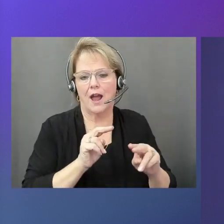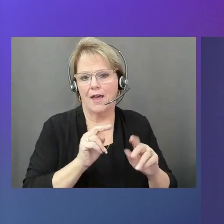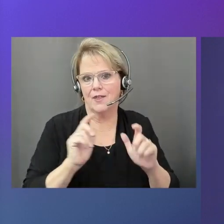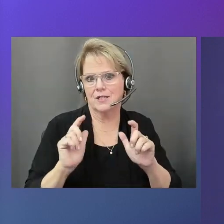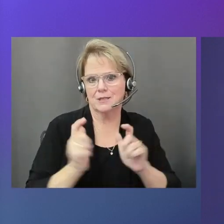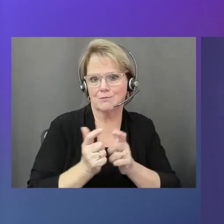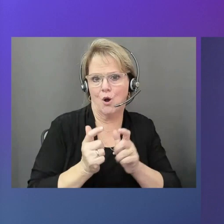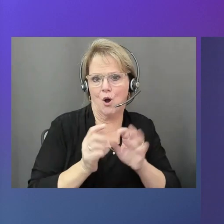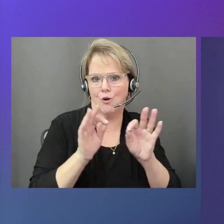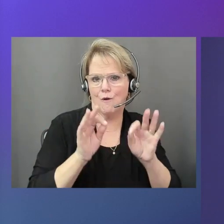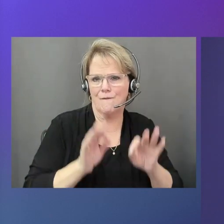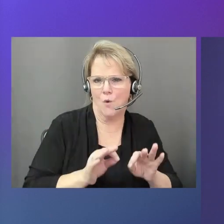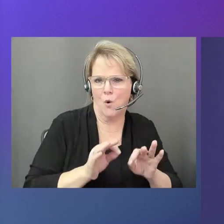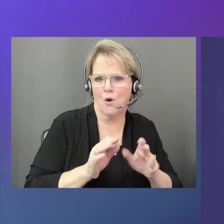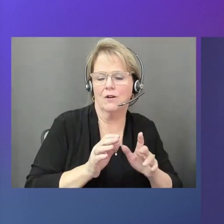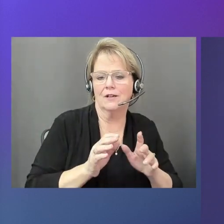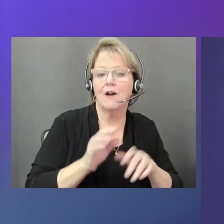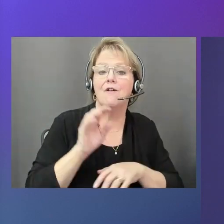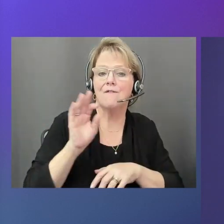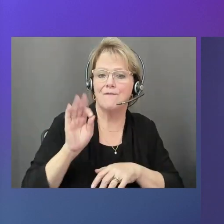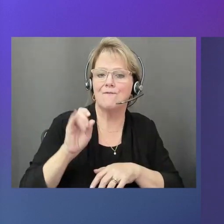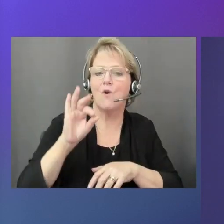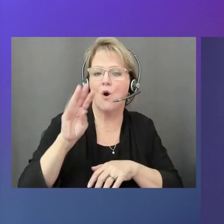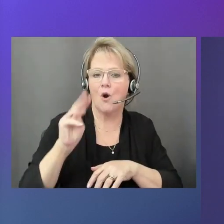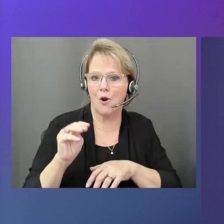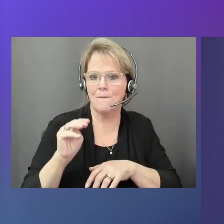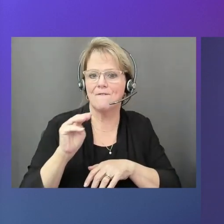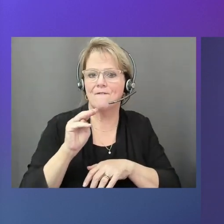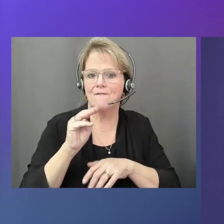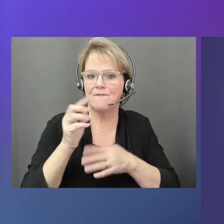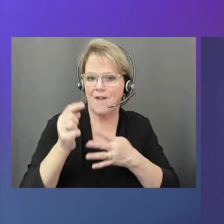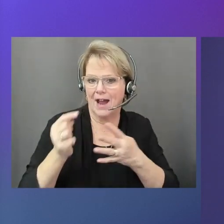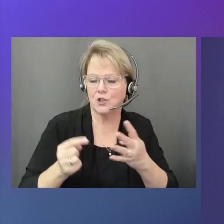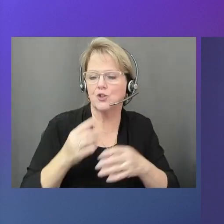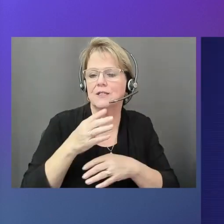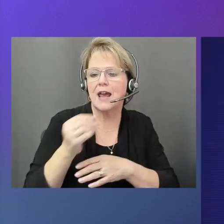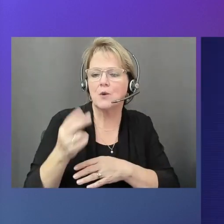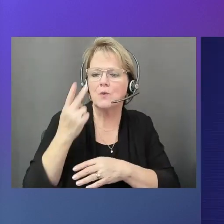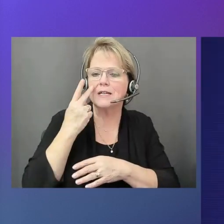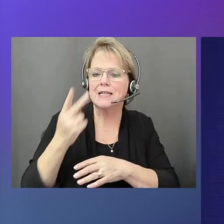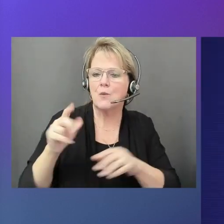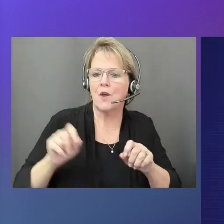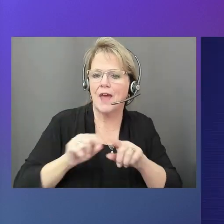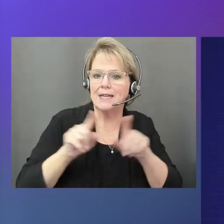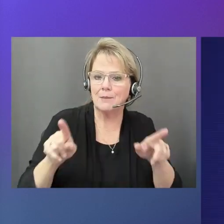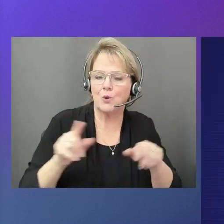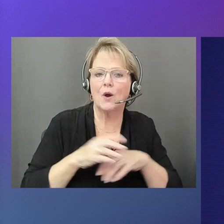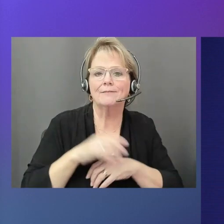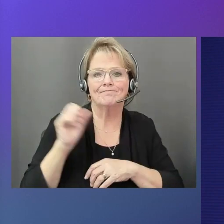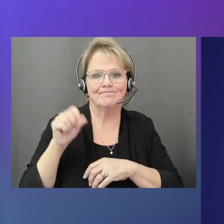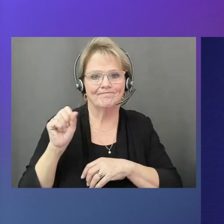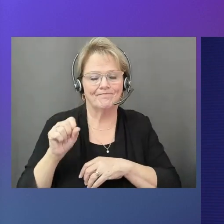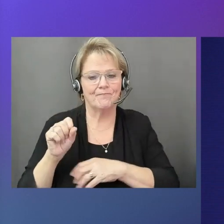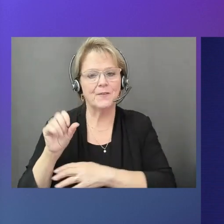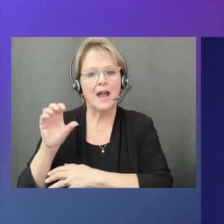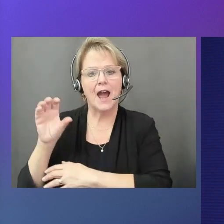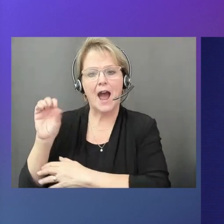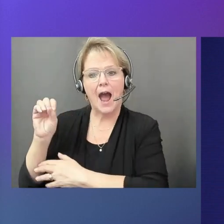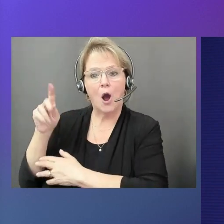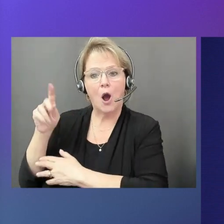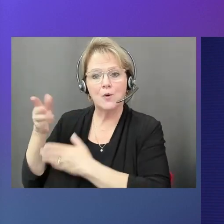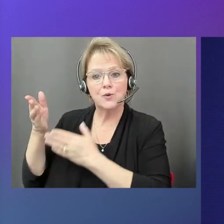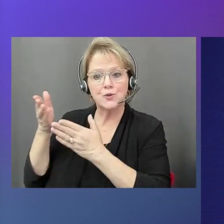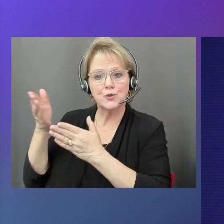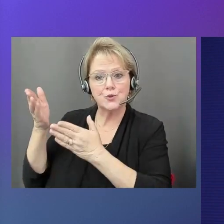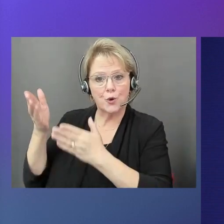these customers are starting to deploy to? Anywhere in particular stand out? Yeah, absolutely. So the beauty of the Outpost server is that it's a smaller form factor that can